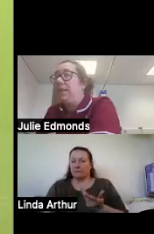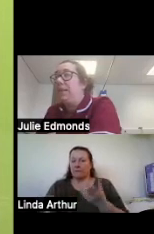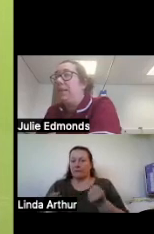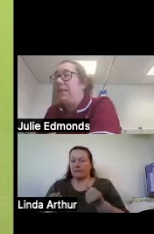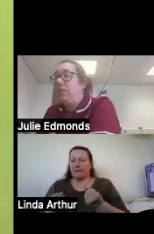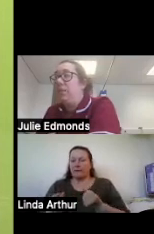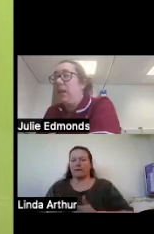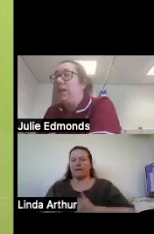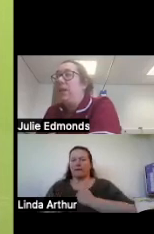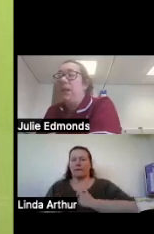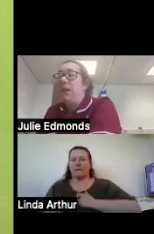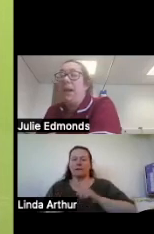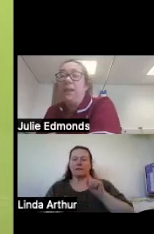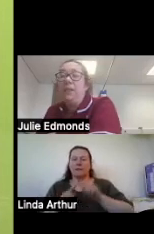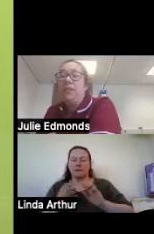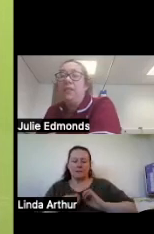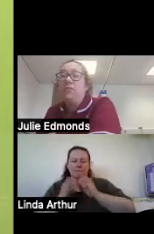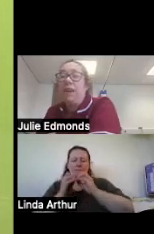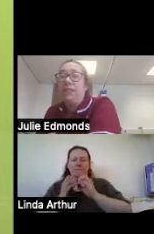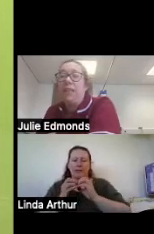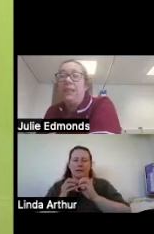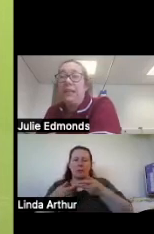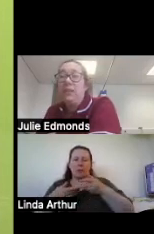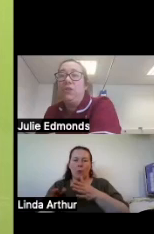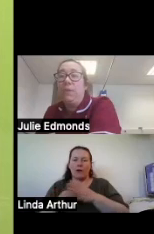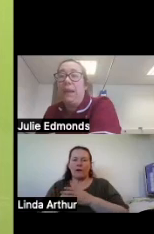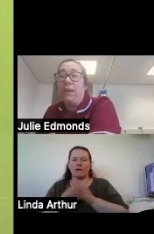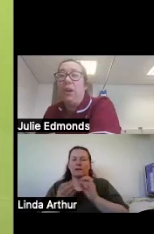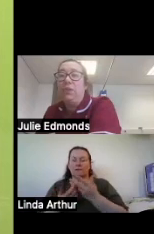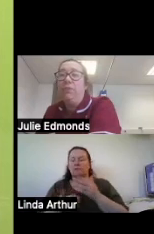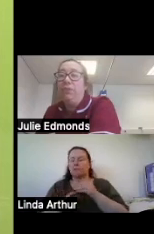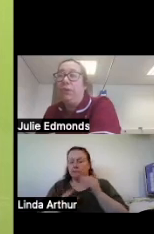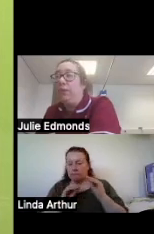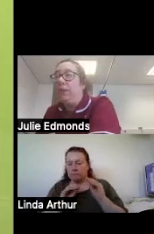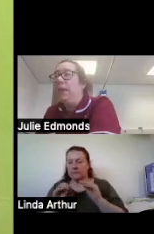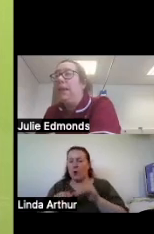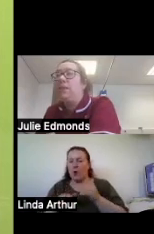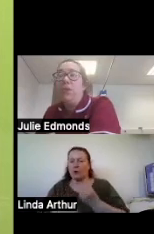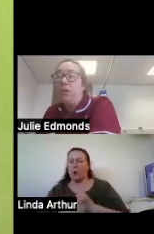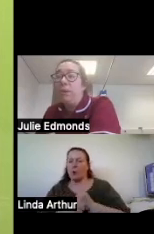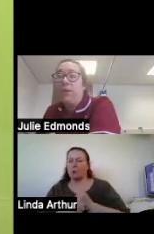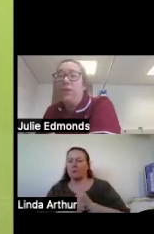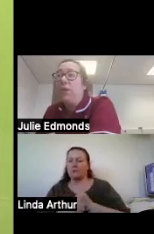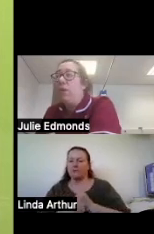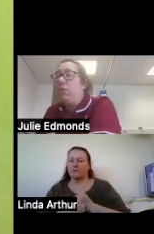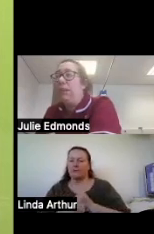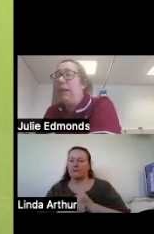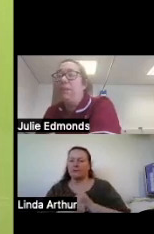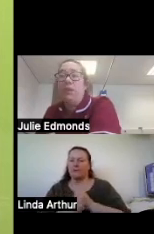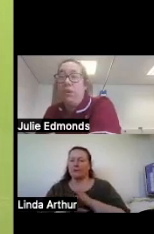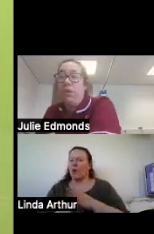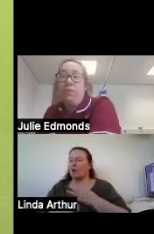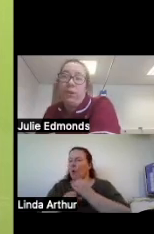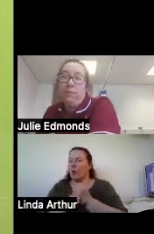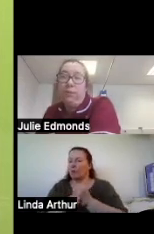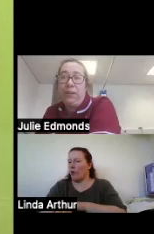personally tailored program. And what it does is gradually teaches your bladder how to hold urine. It's not about holding for